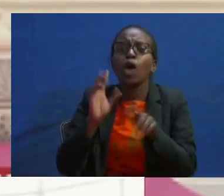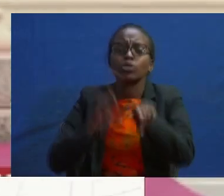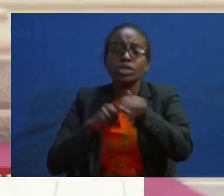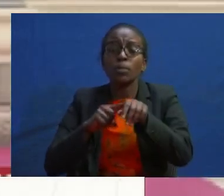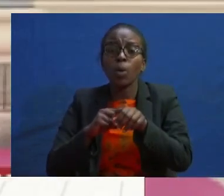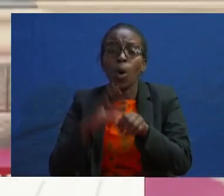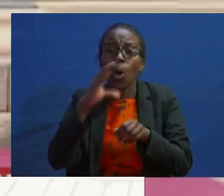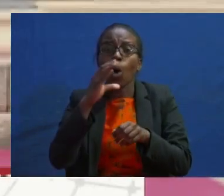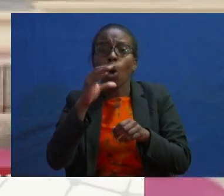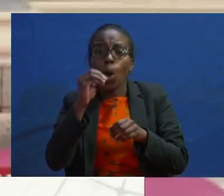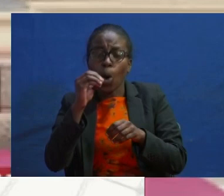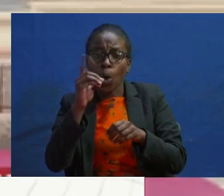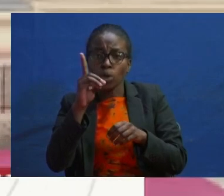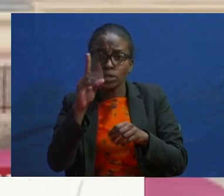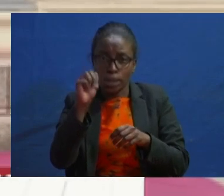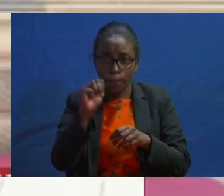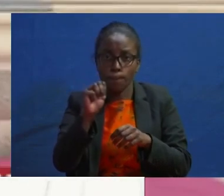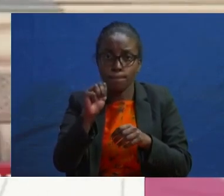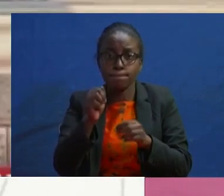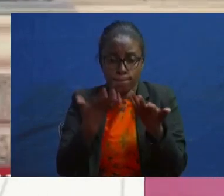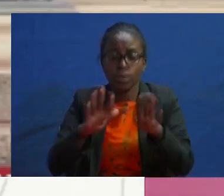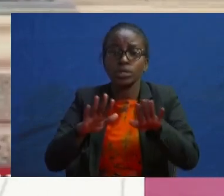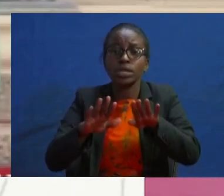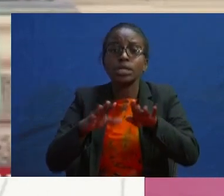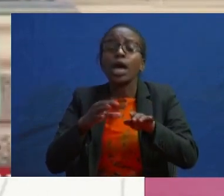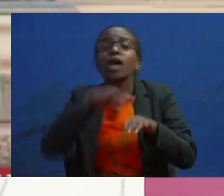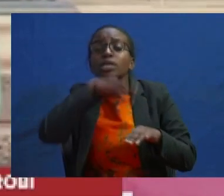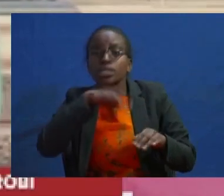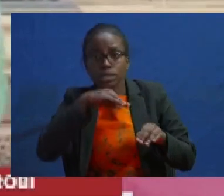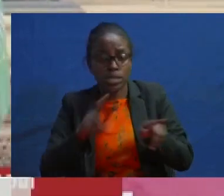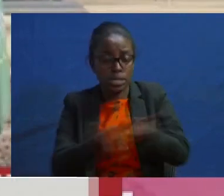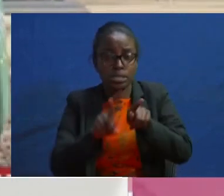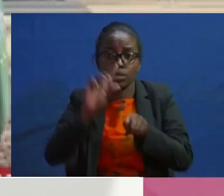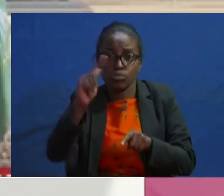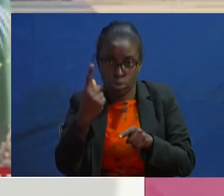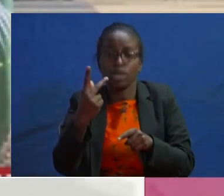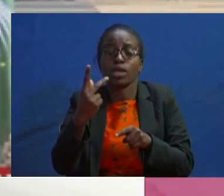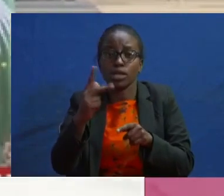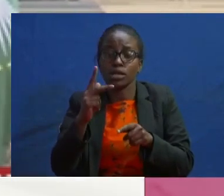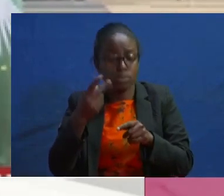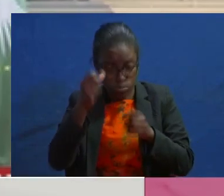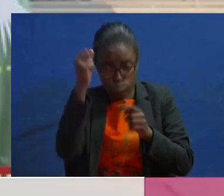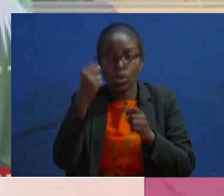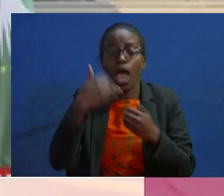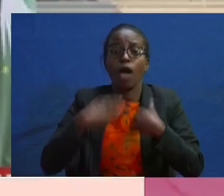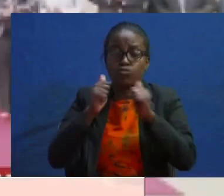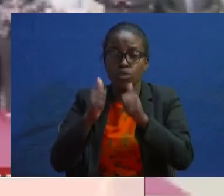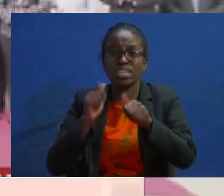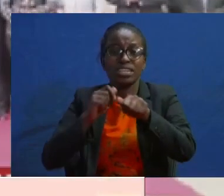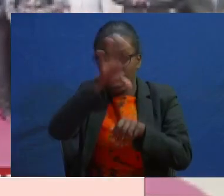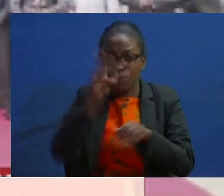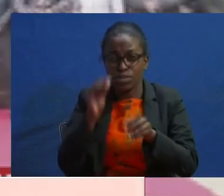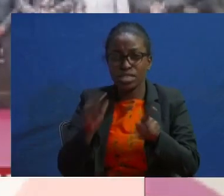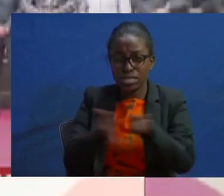Orange Democratic Movement, ODM party leader Raila Odinga in Kenyan politics, despite the official submission of his African Union Commission